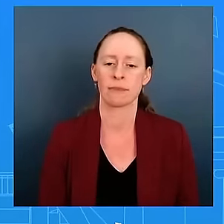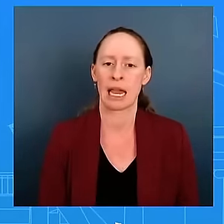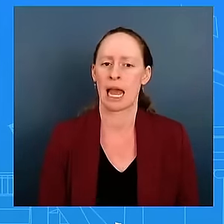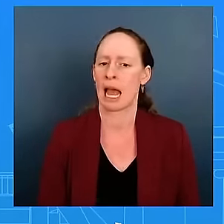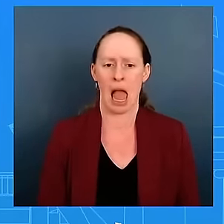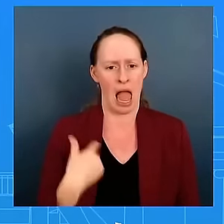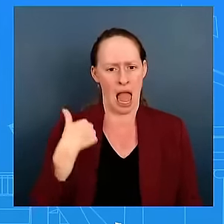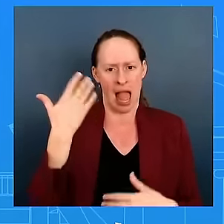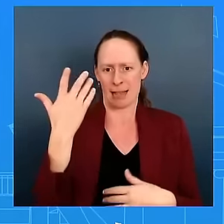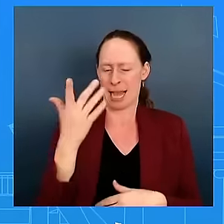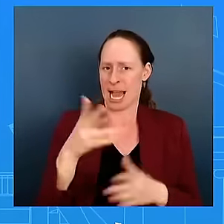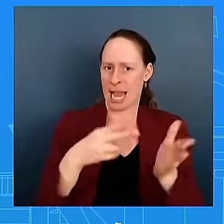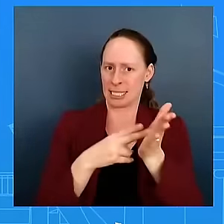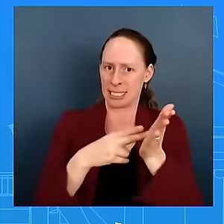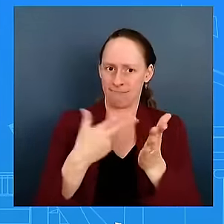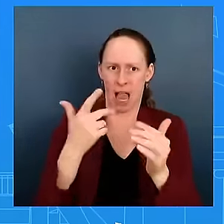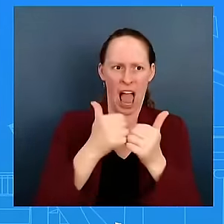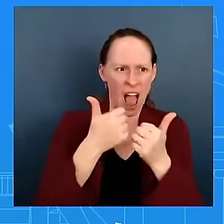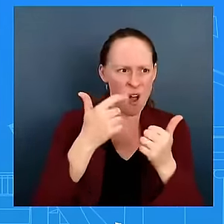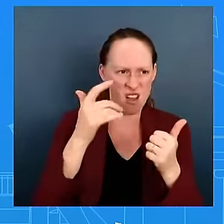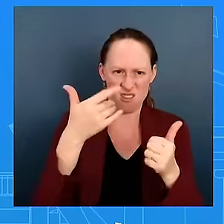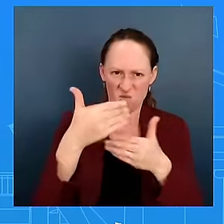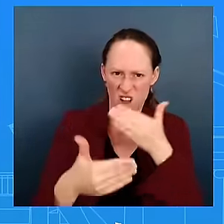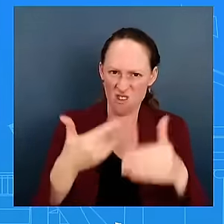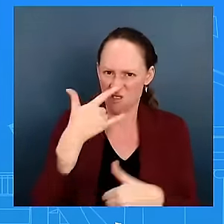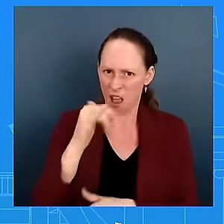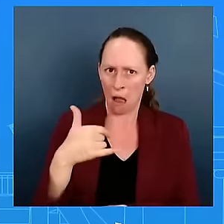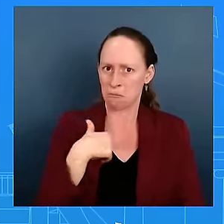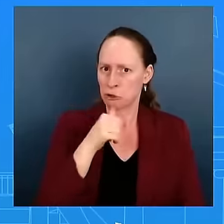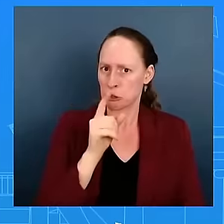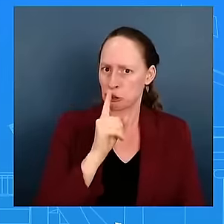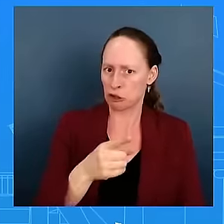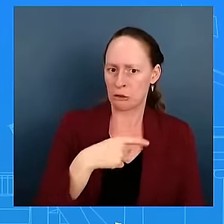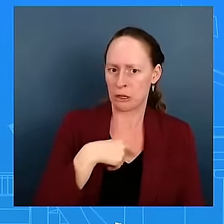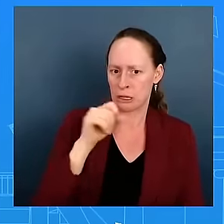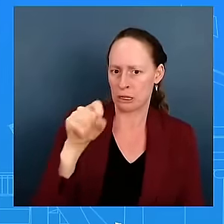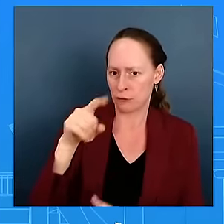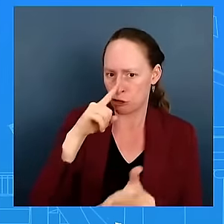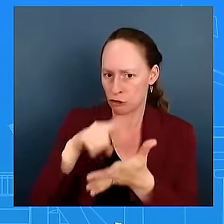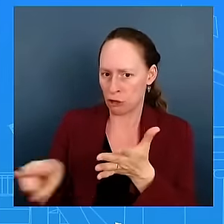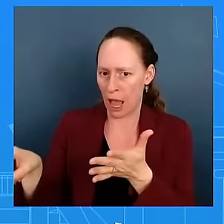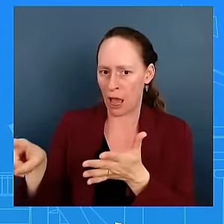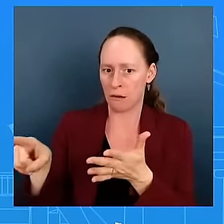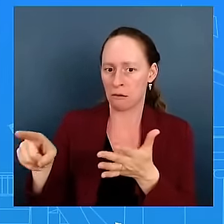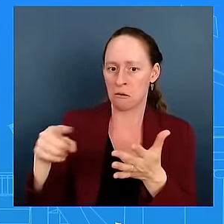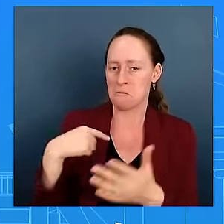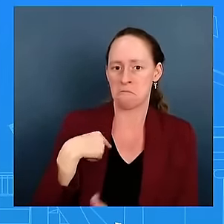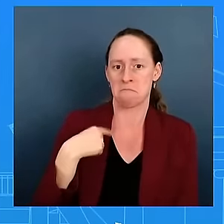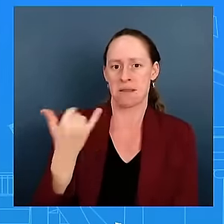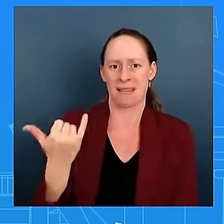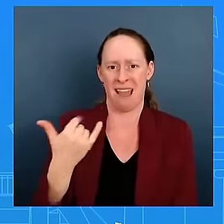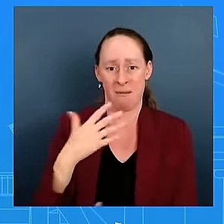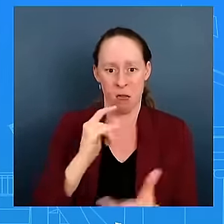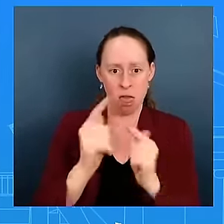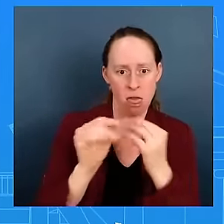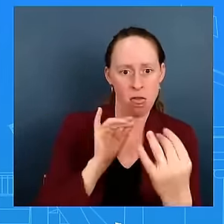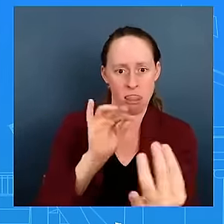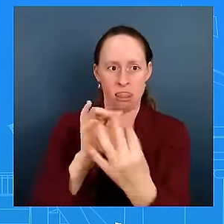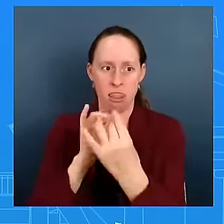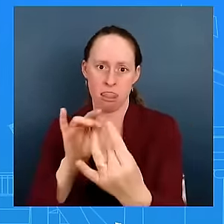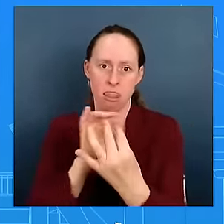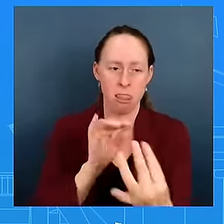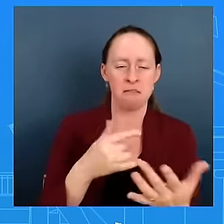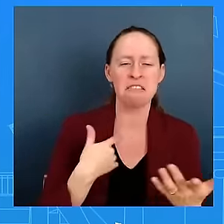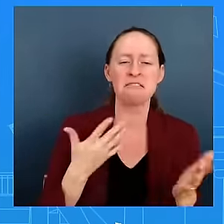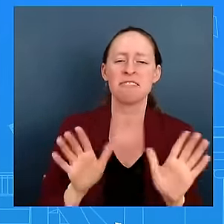share that information with the powers that be. I just don't want to get into a back and forth on that particular question. Yeah. Thanks, Karine. I mean,